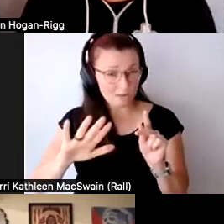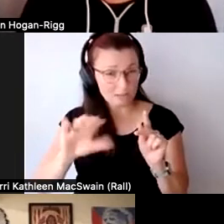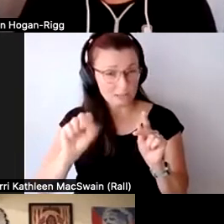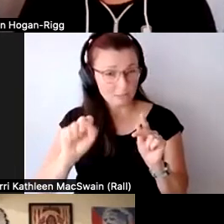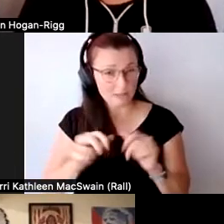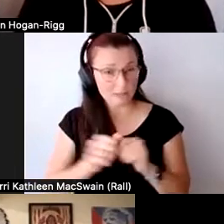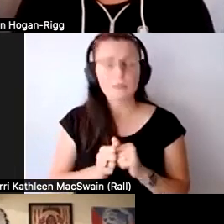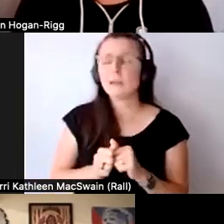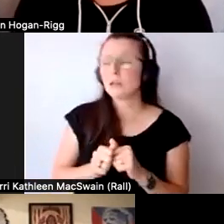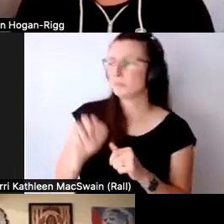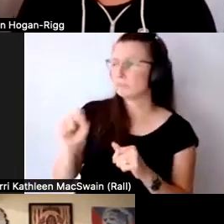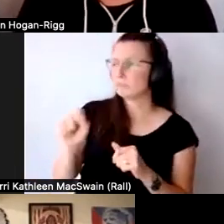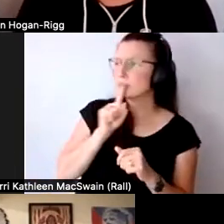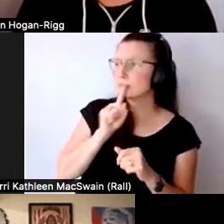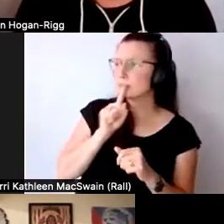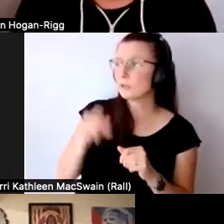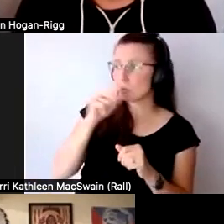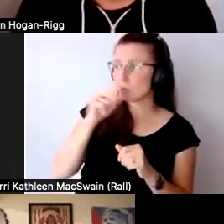well.